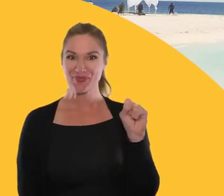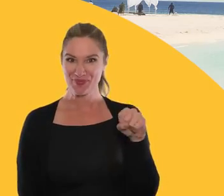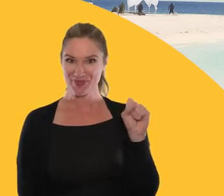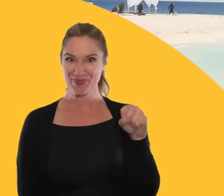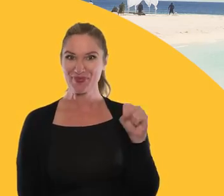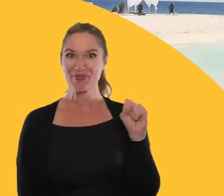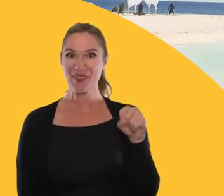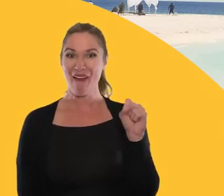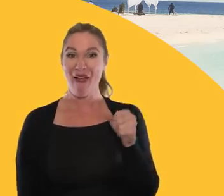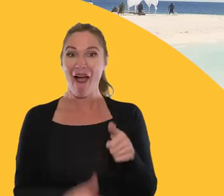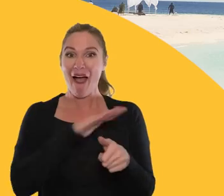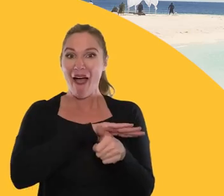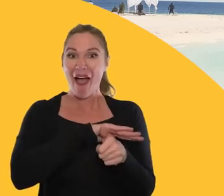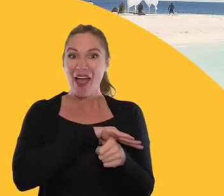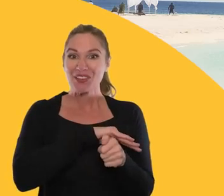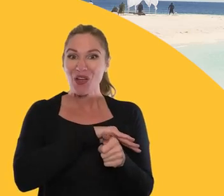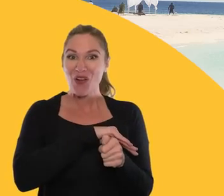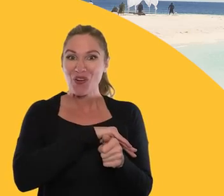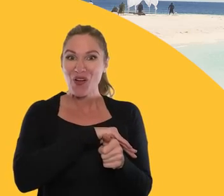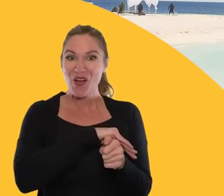Yes, it's a